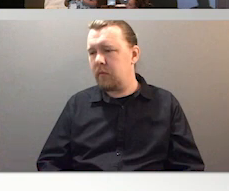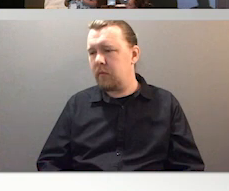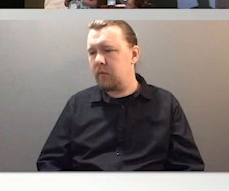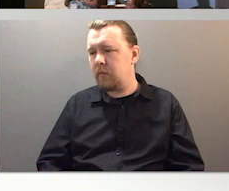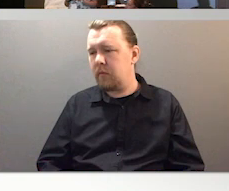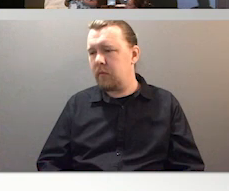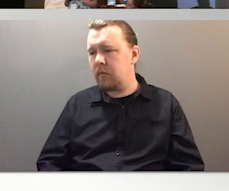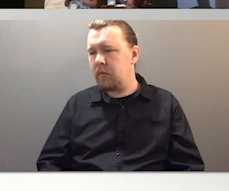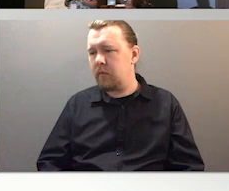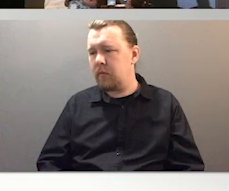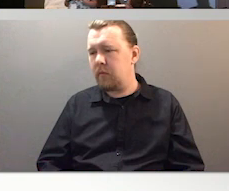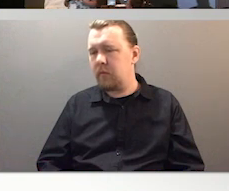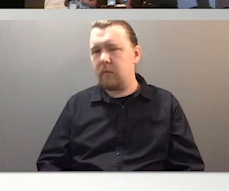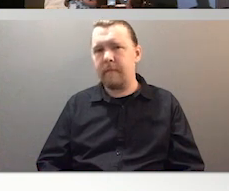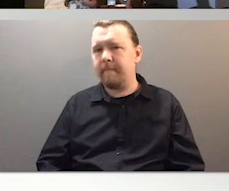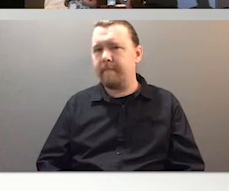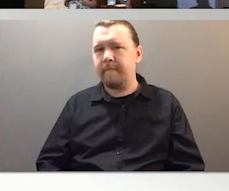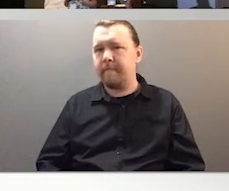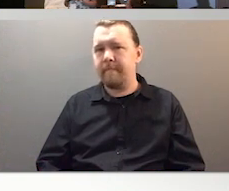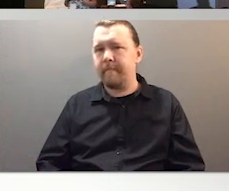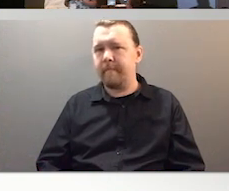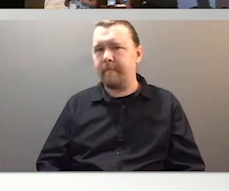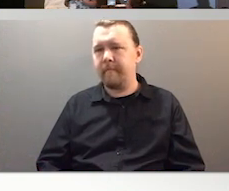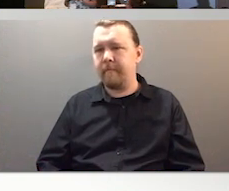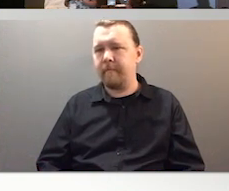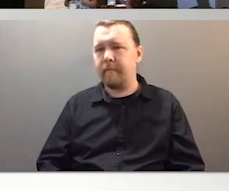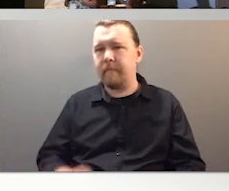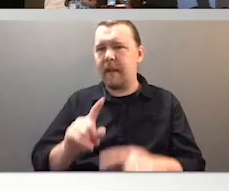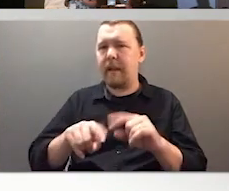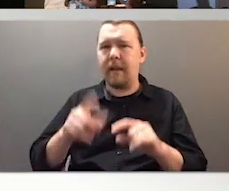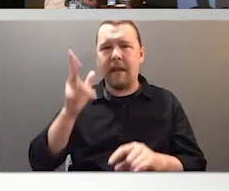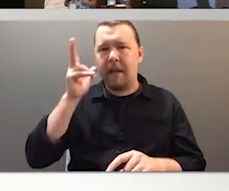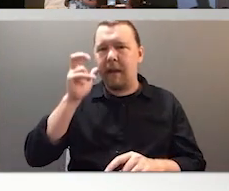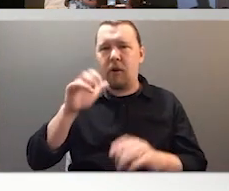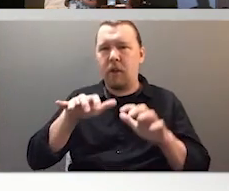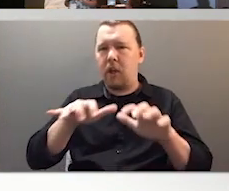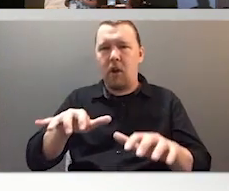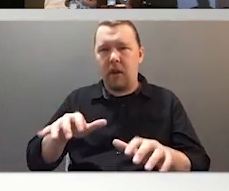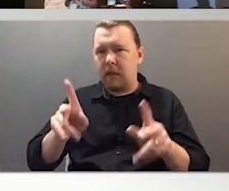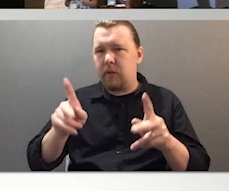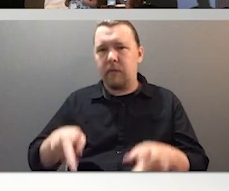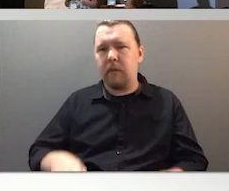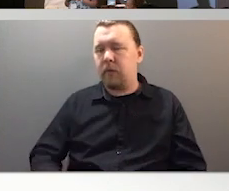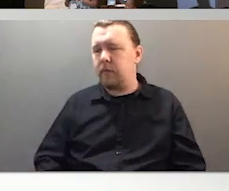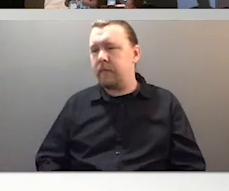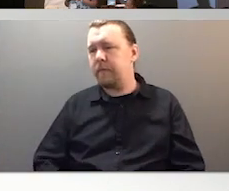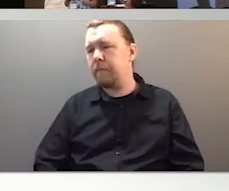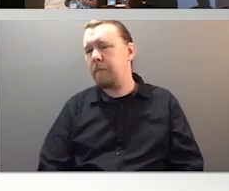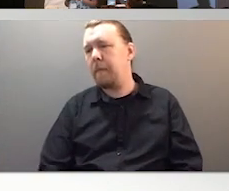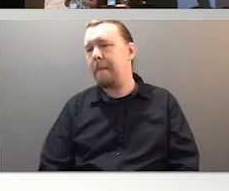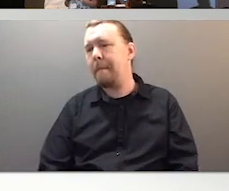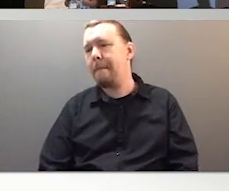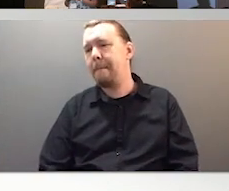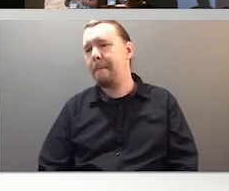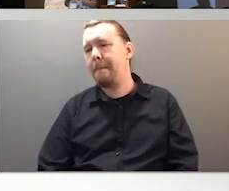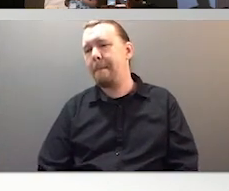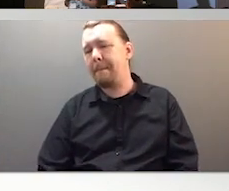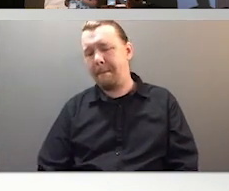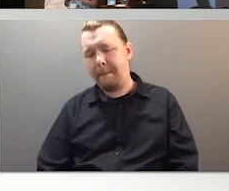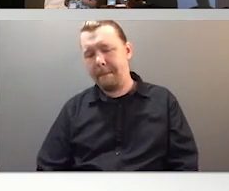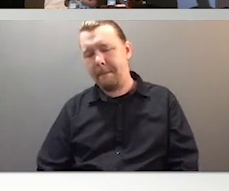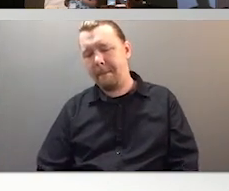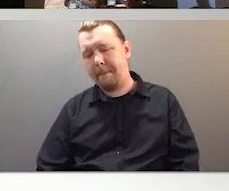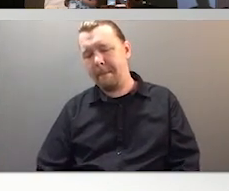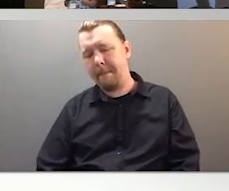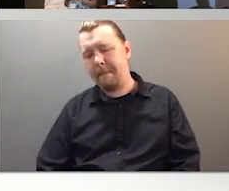their daughter, Dr. Glenn Doman's daughter, Janet Doman, now runs the Institute for the Achievement of Human Potential in Windward,